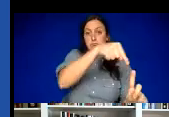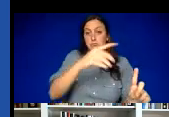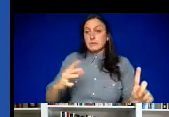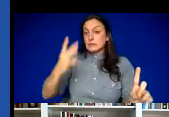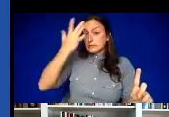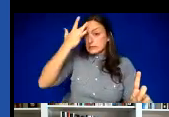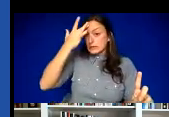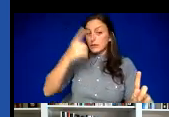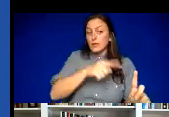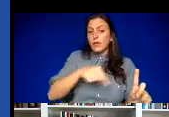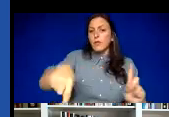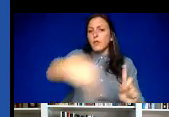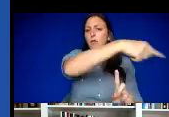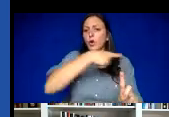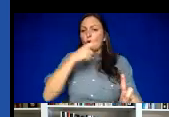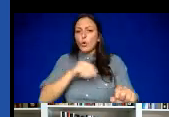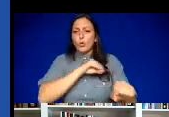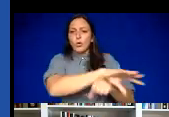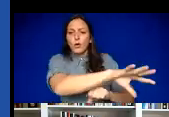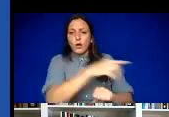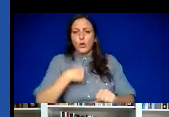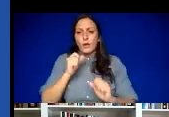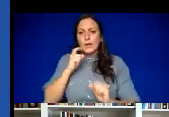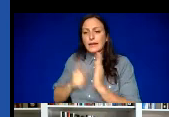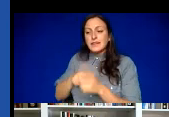contact with and ask them to quarantine.